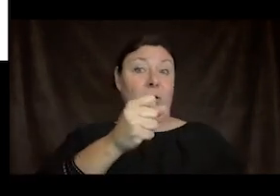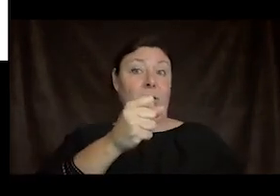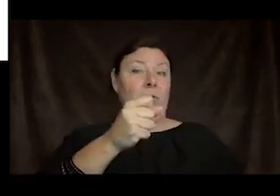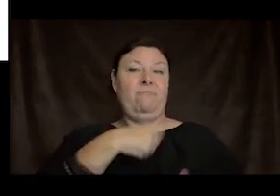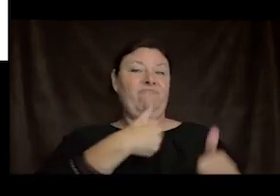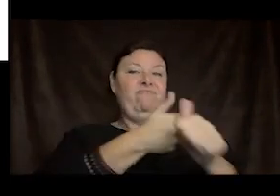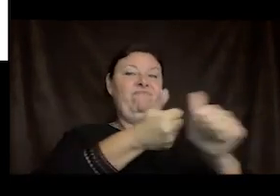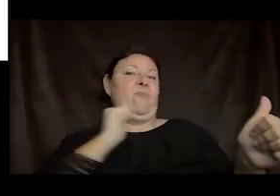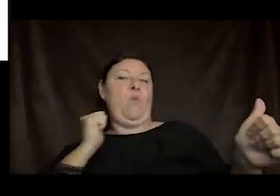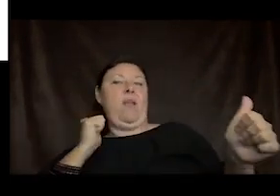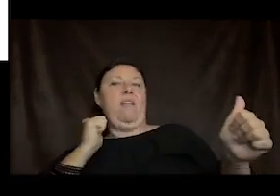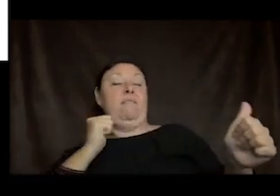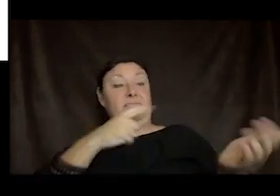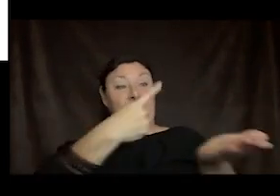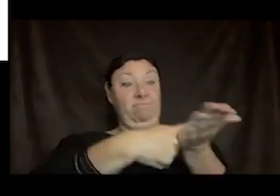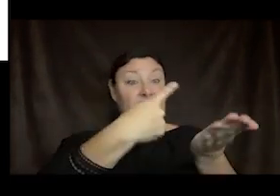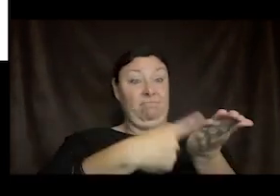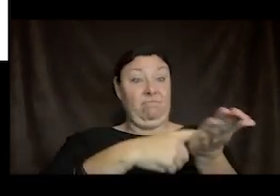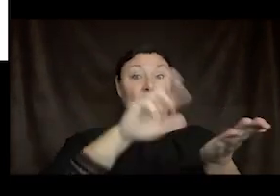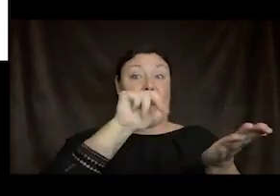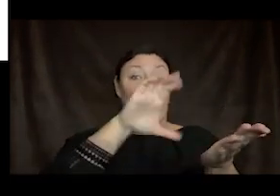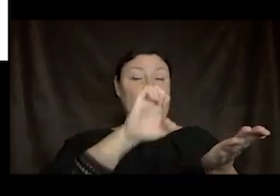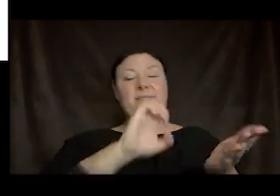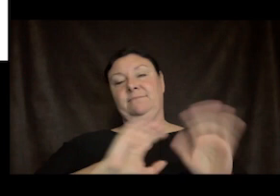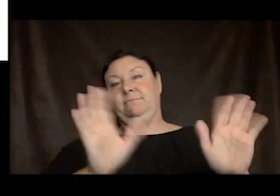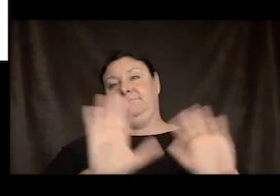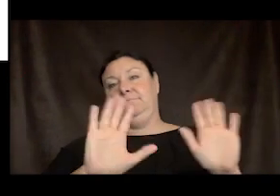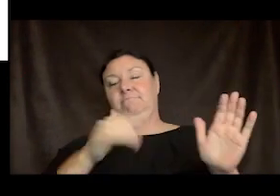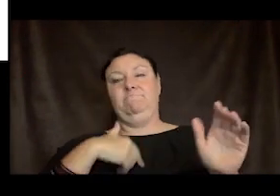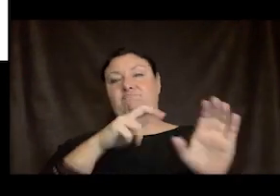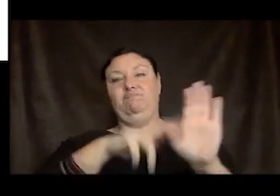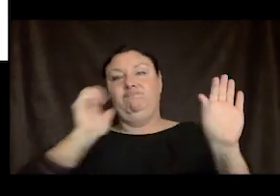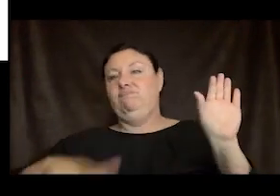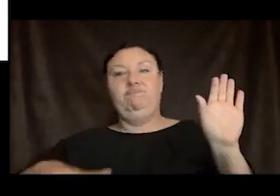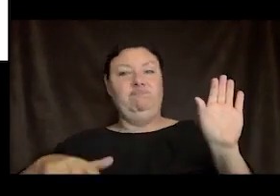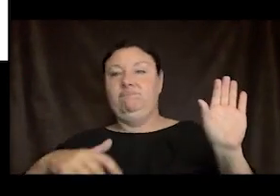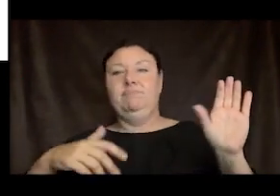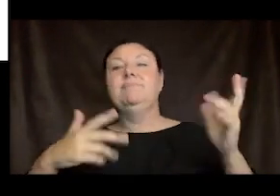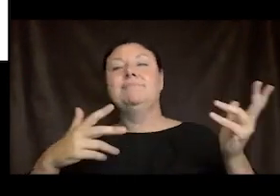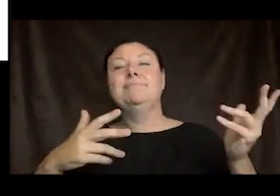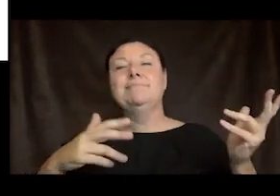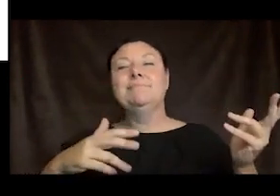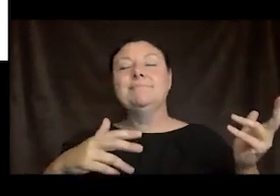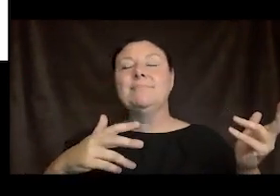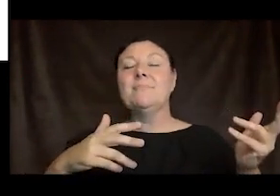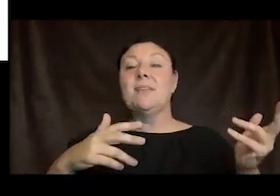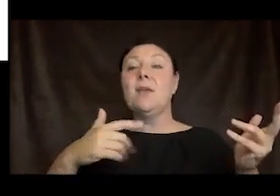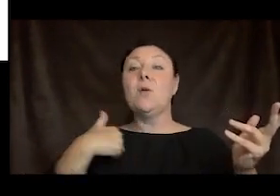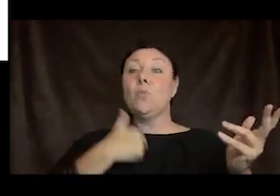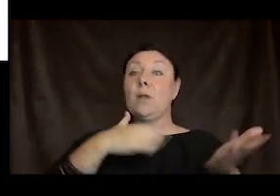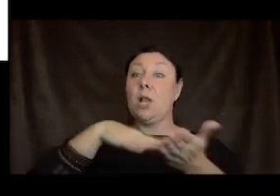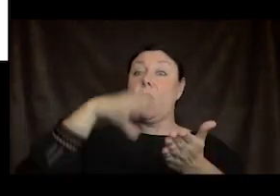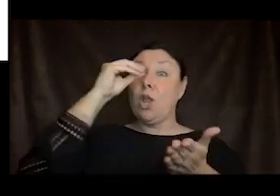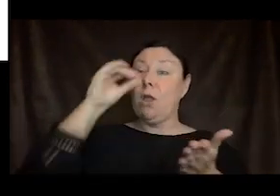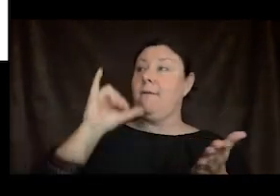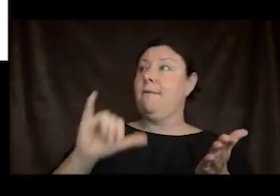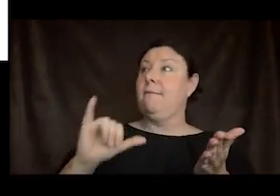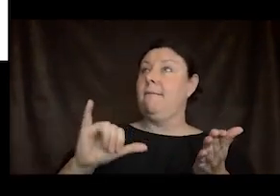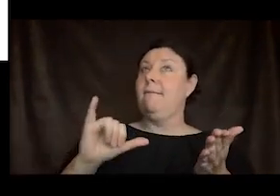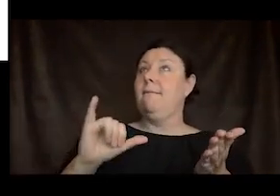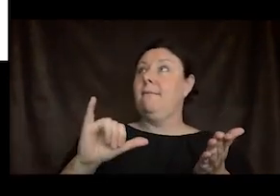discussion. I'm just going to not engage in it at all. And one of the things that we know, not only from the research, but also from our